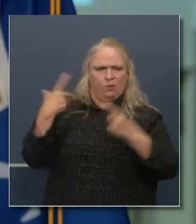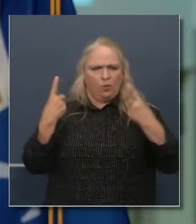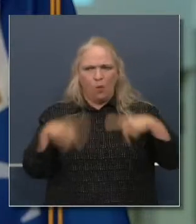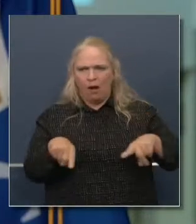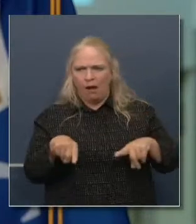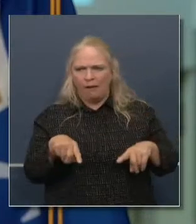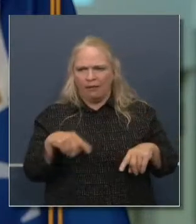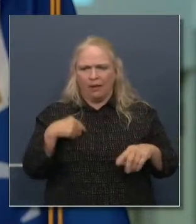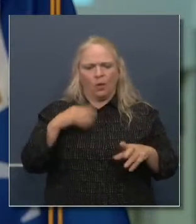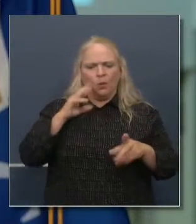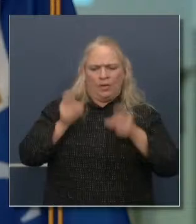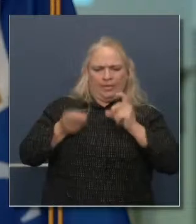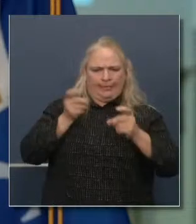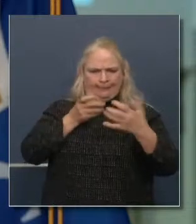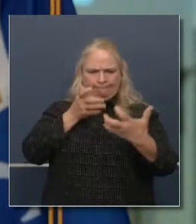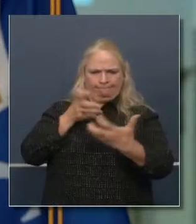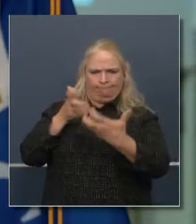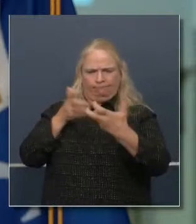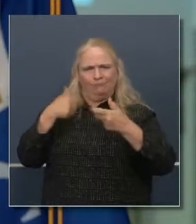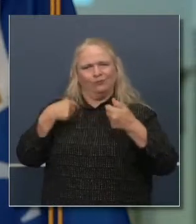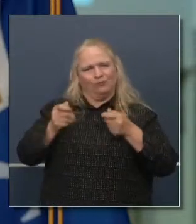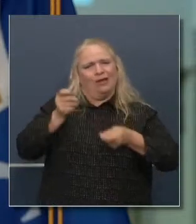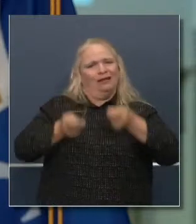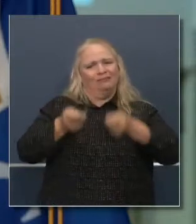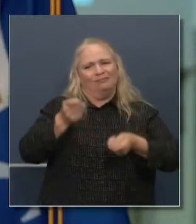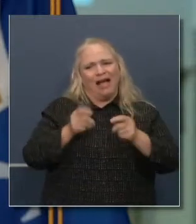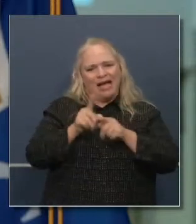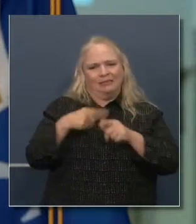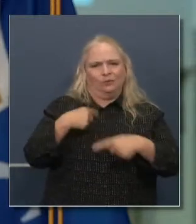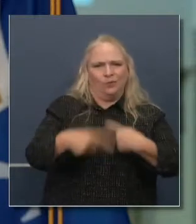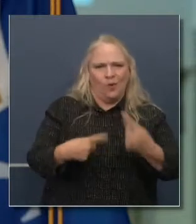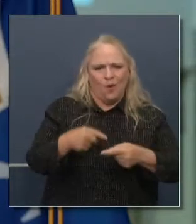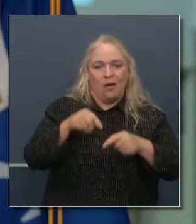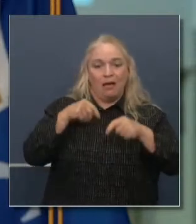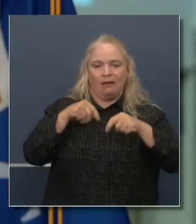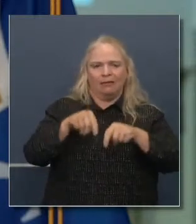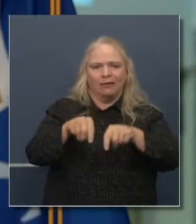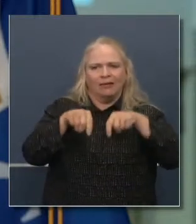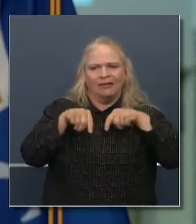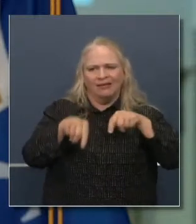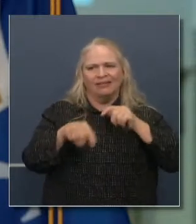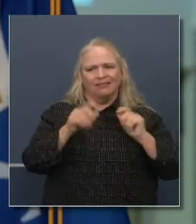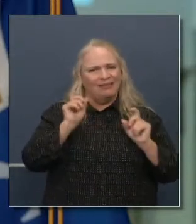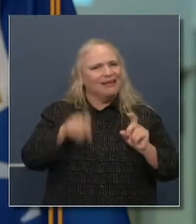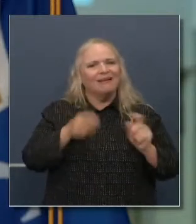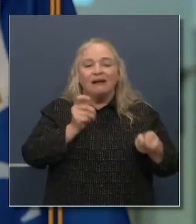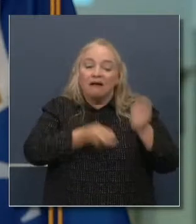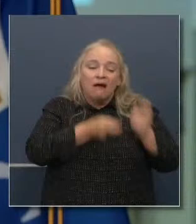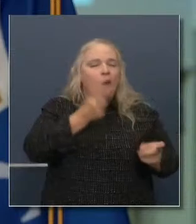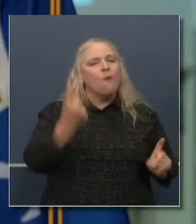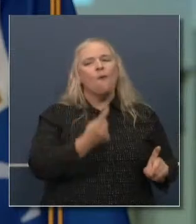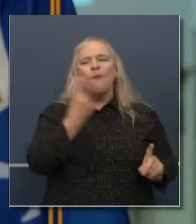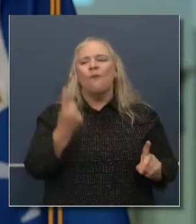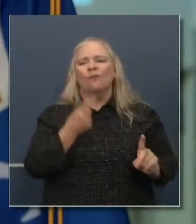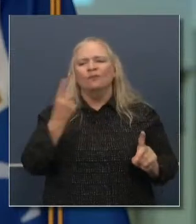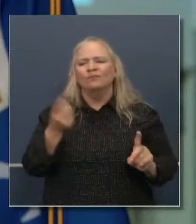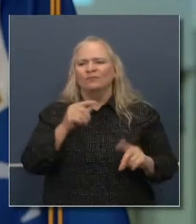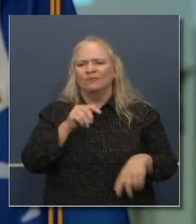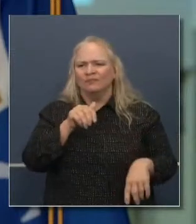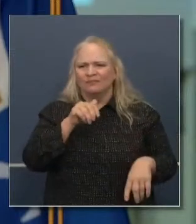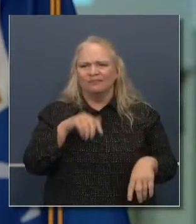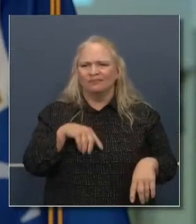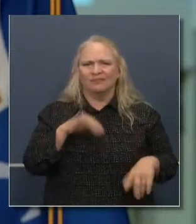that's exactly what we're doing as things dynamically change, as we see the spread, as we see our